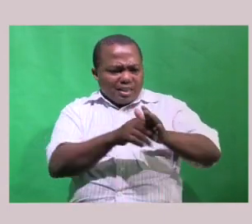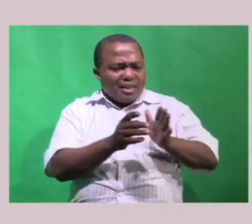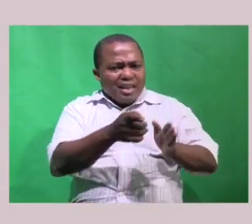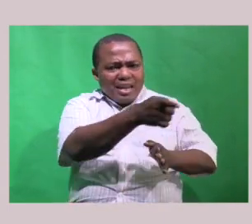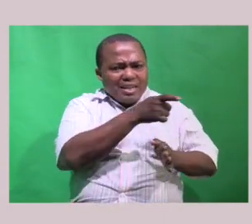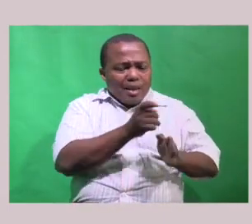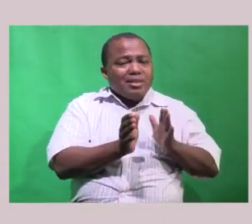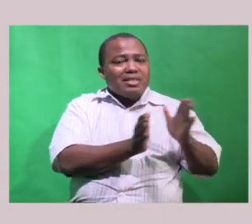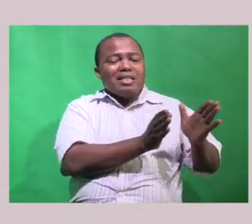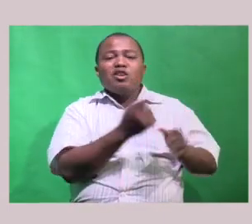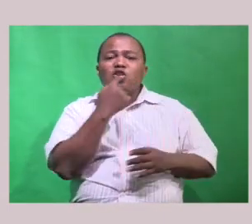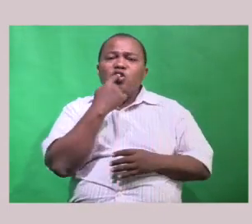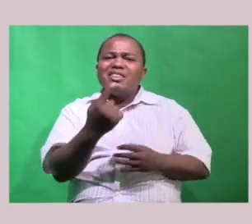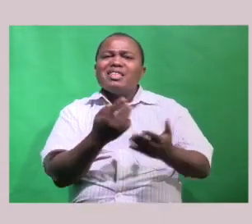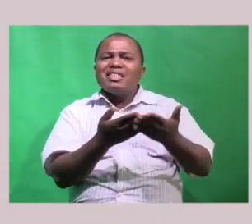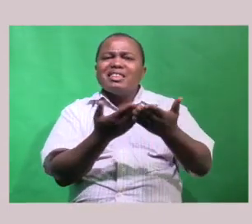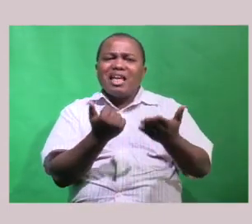that